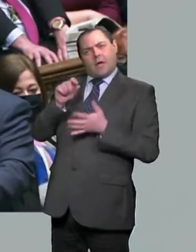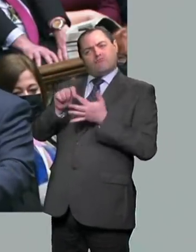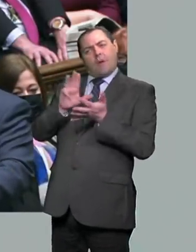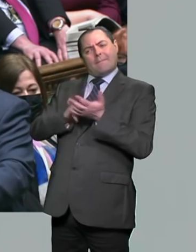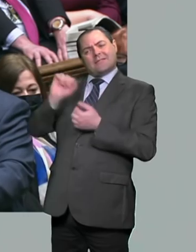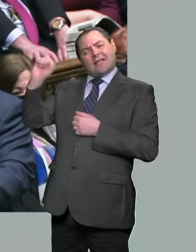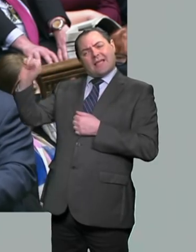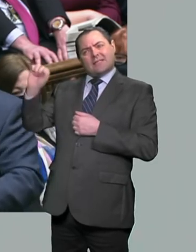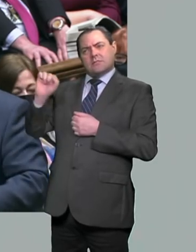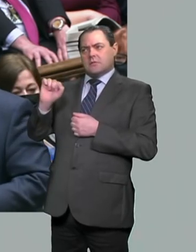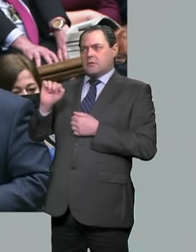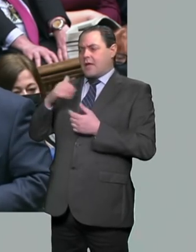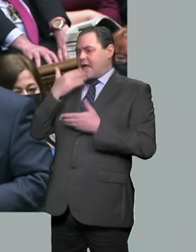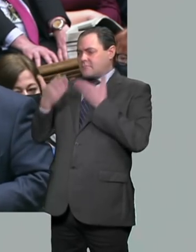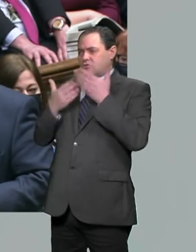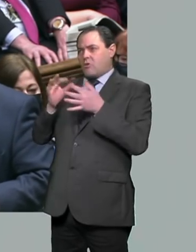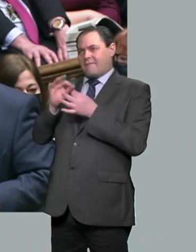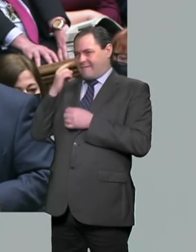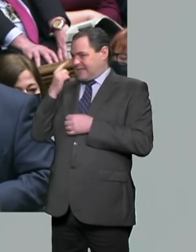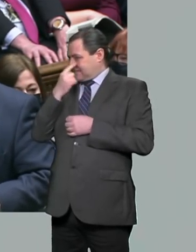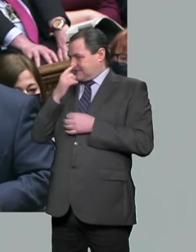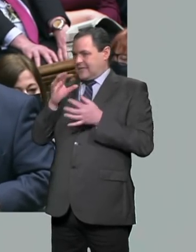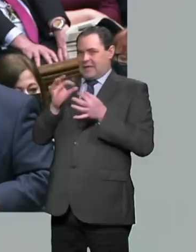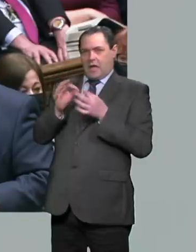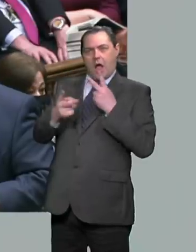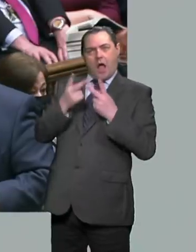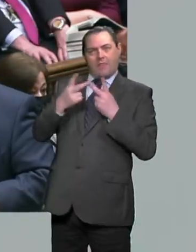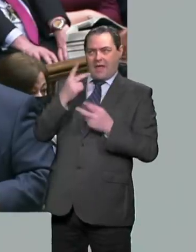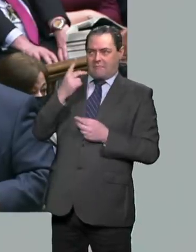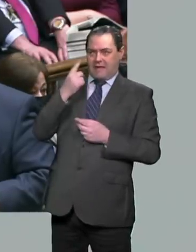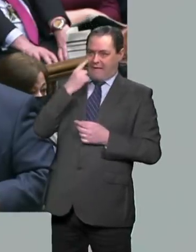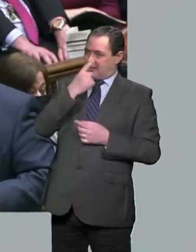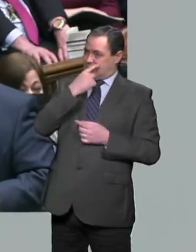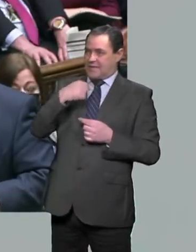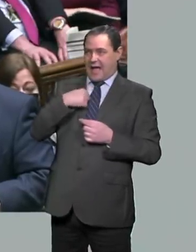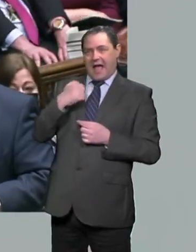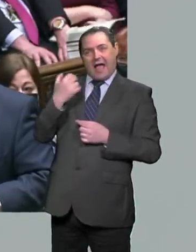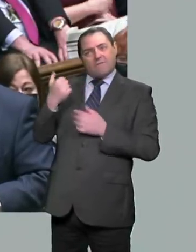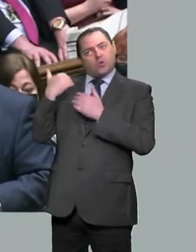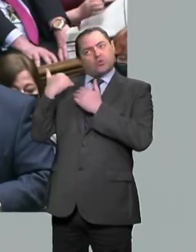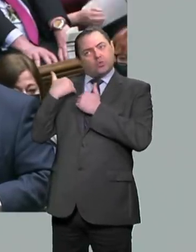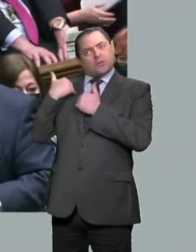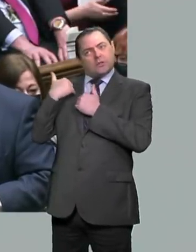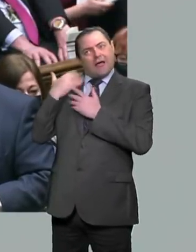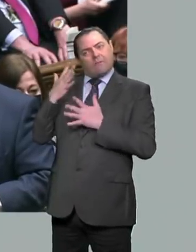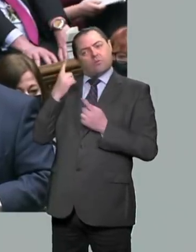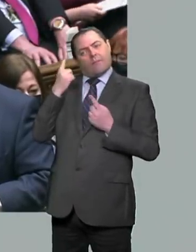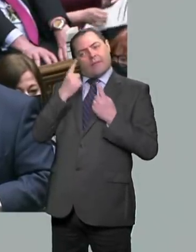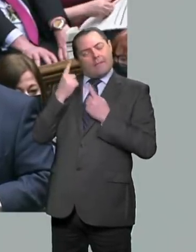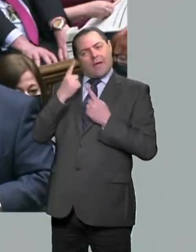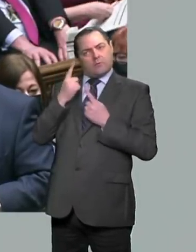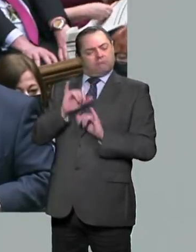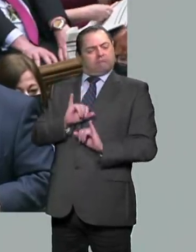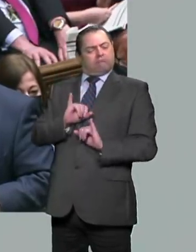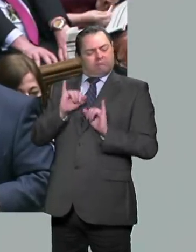of events with other evidence, and as you know, I have a duty to reflect and represent the deep,